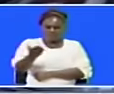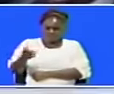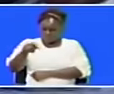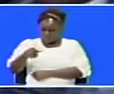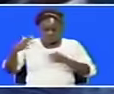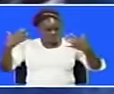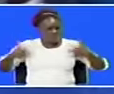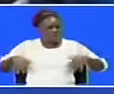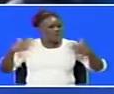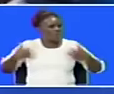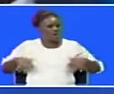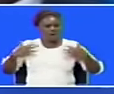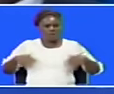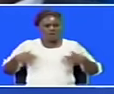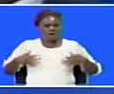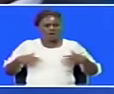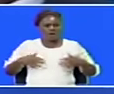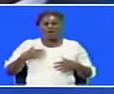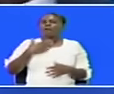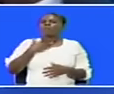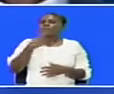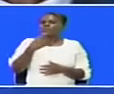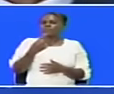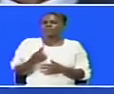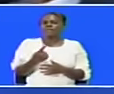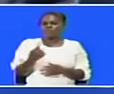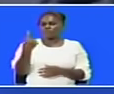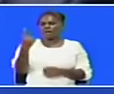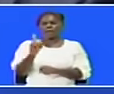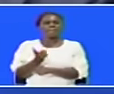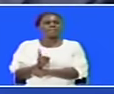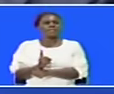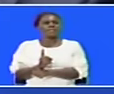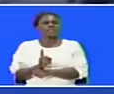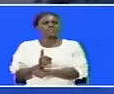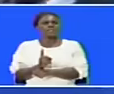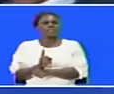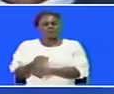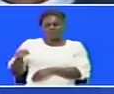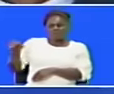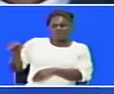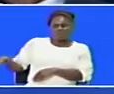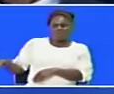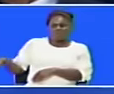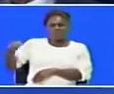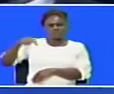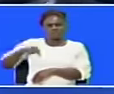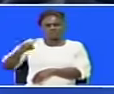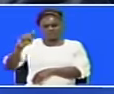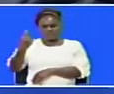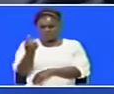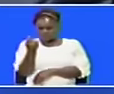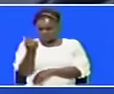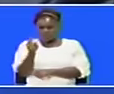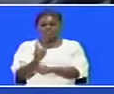wonderful. And I want to say this in a minute. This morning, the first few